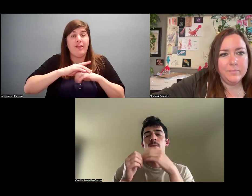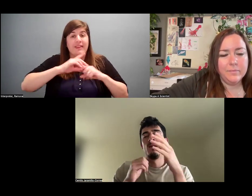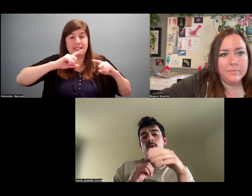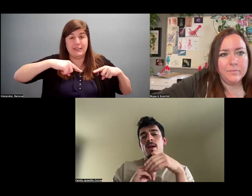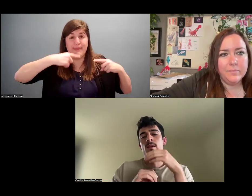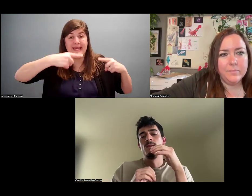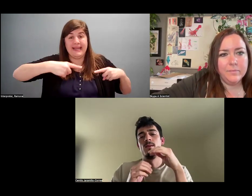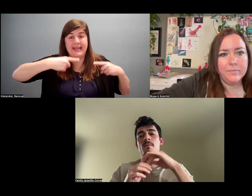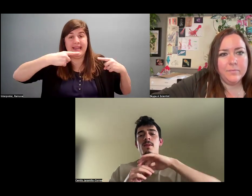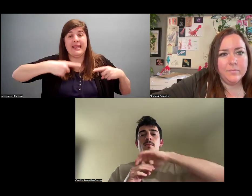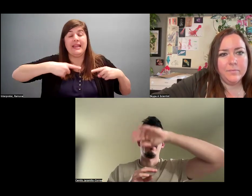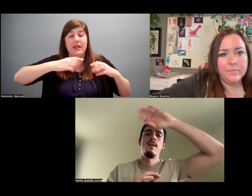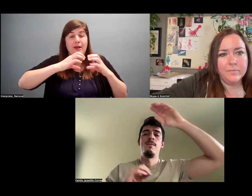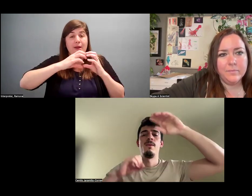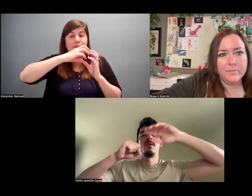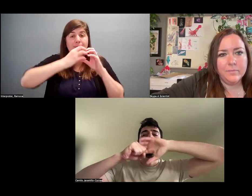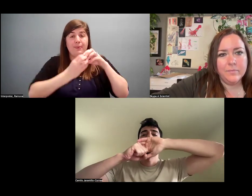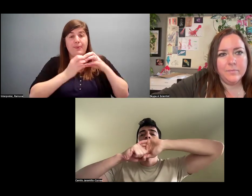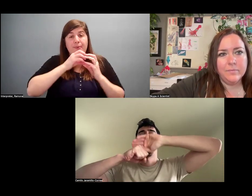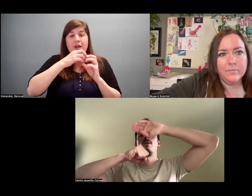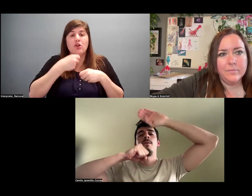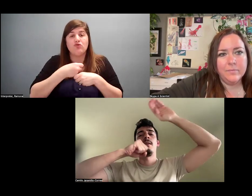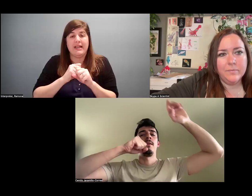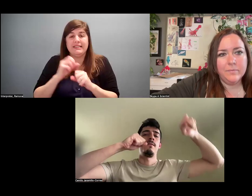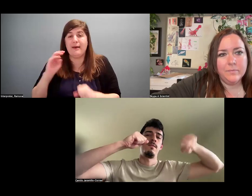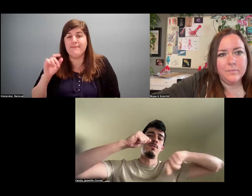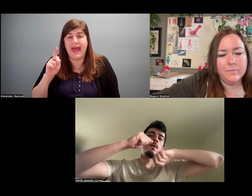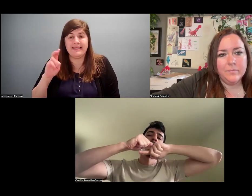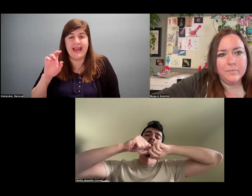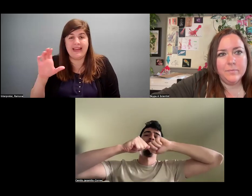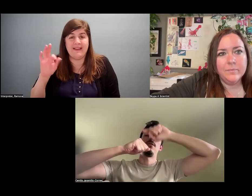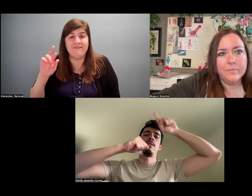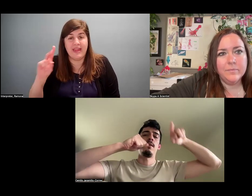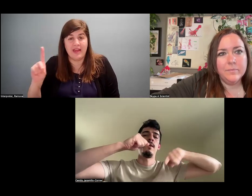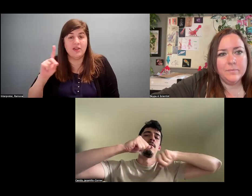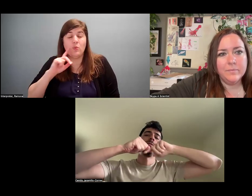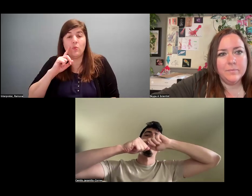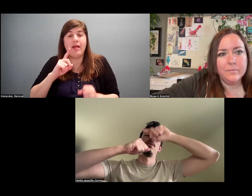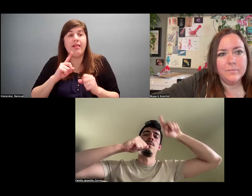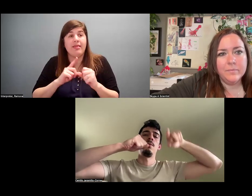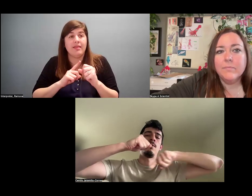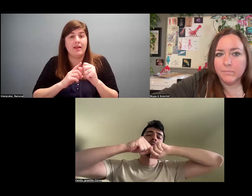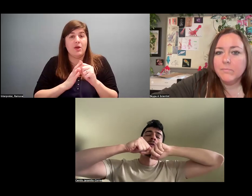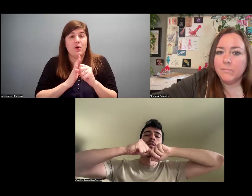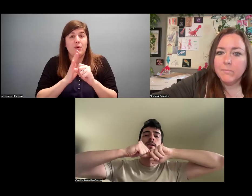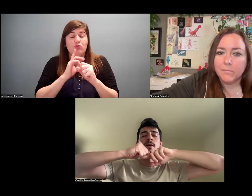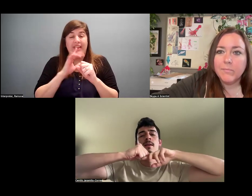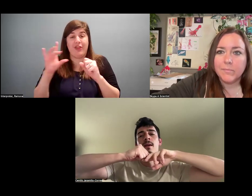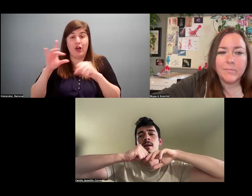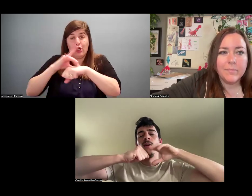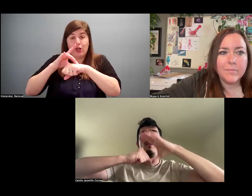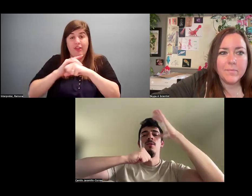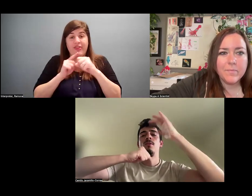that movement creates these magnetic fields that like come out of it and then surround the Earth. So there's like lines that go around the Earth like